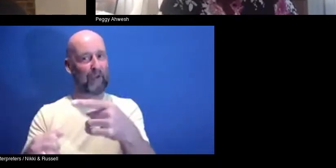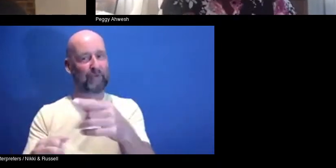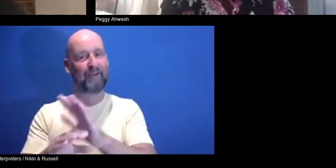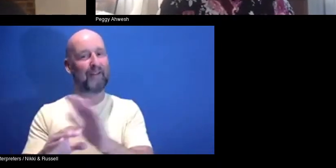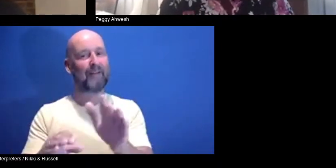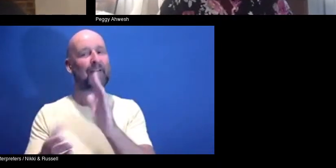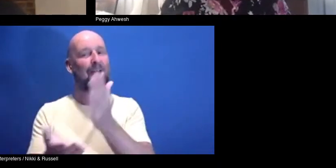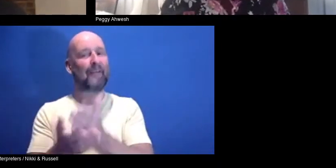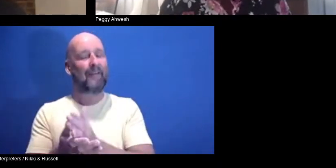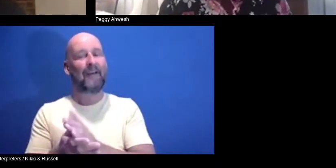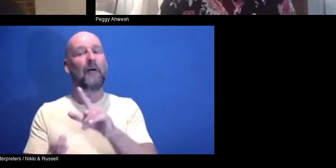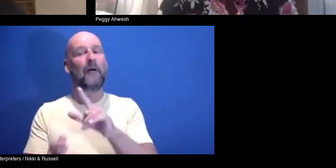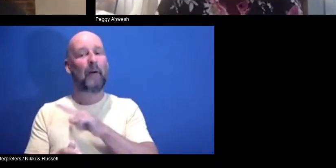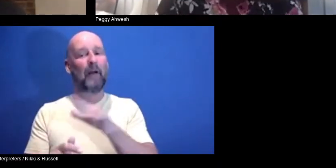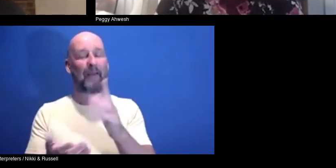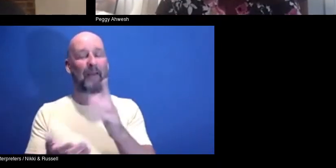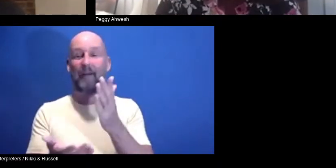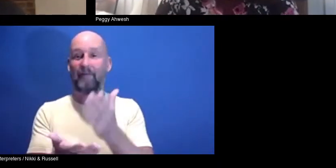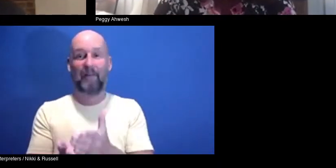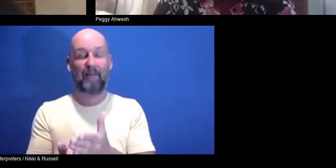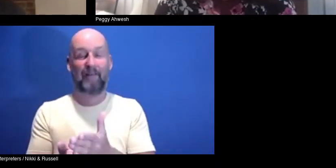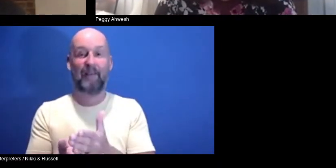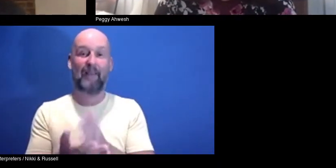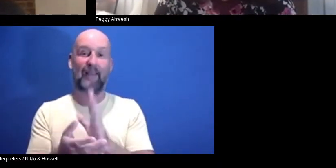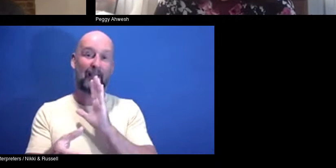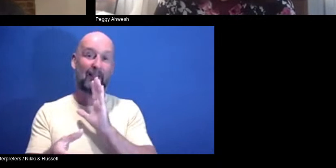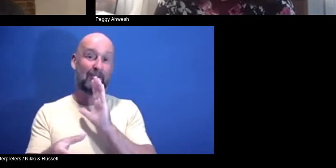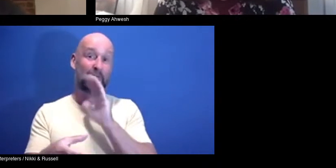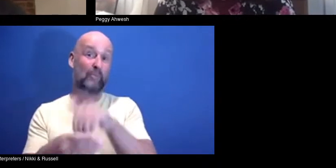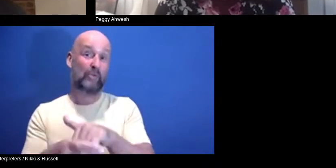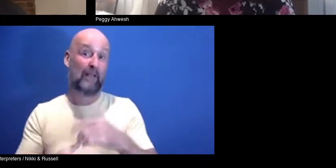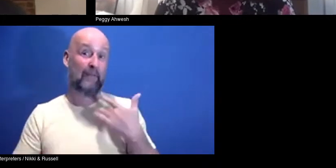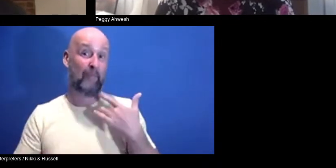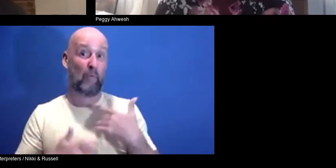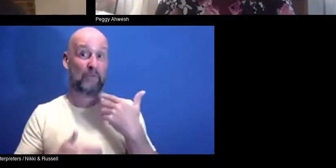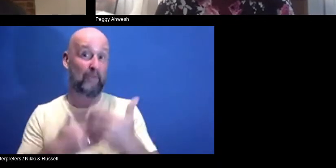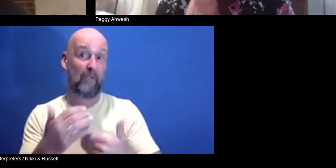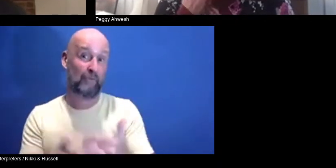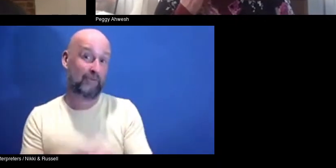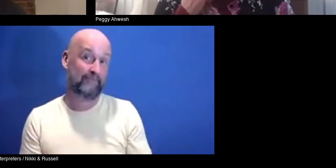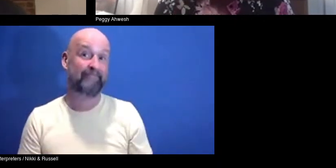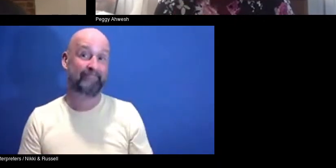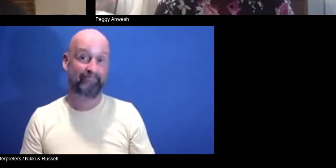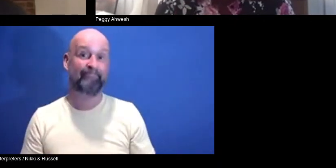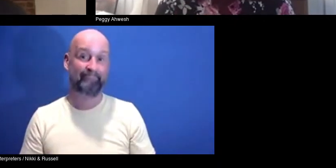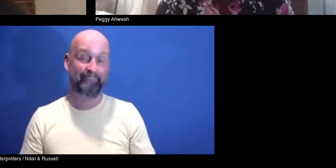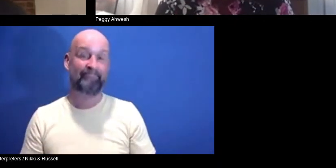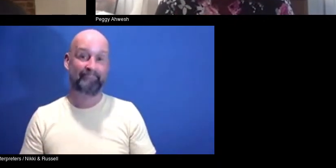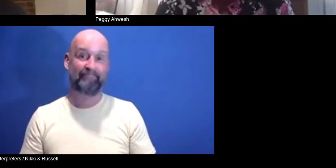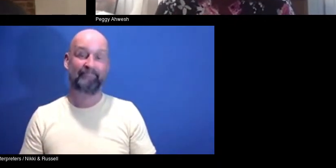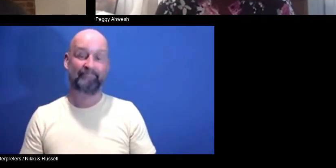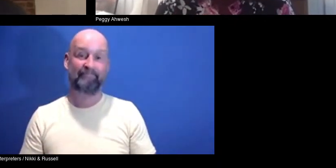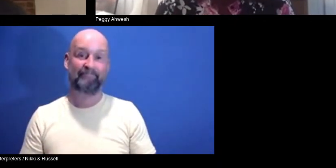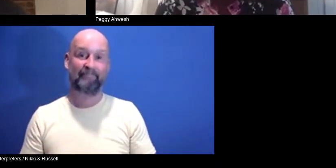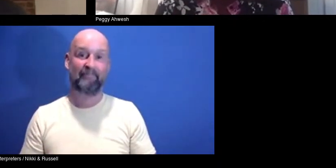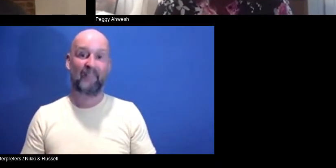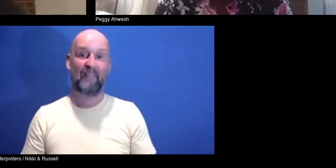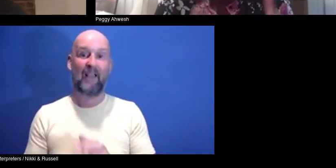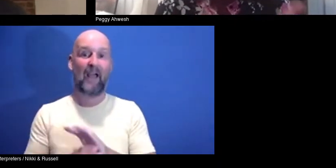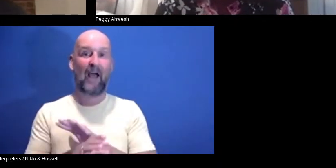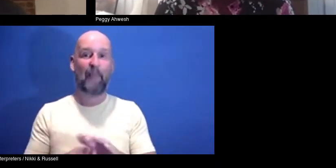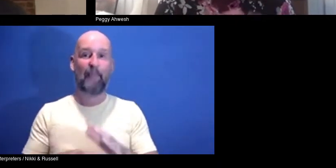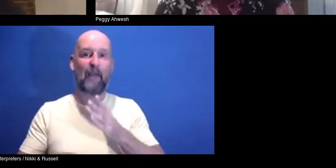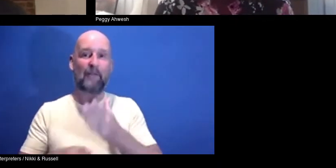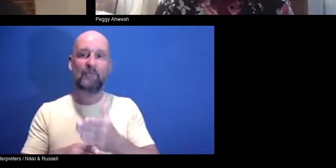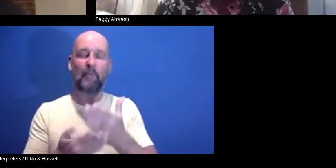deeply subjective motivations. It's not, you know, in some ways, you know, I'm not a documentarian,